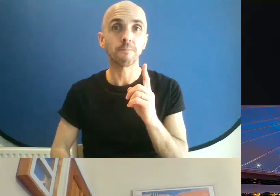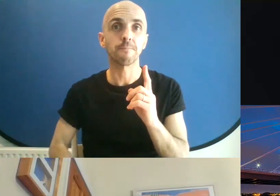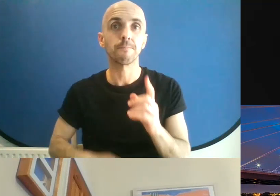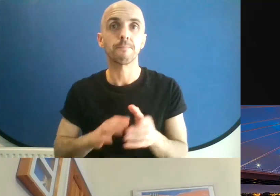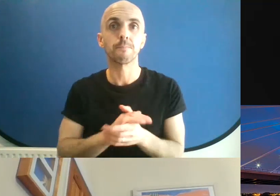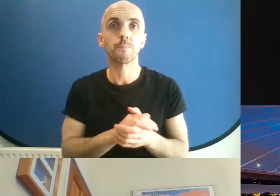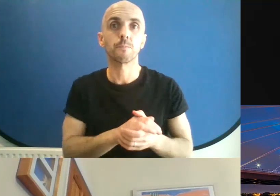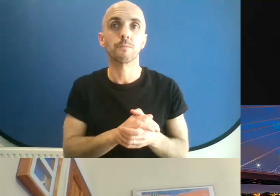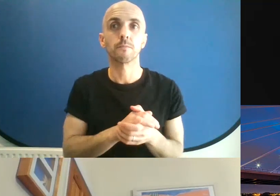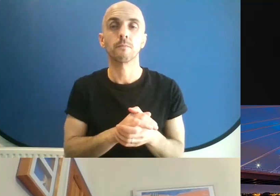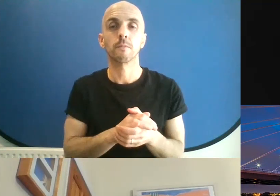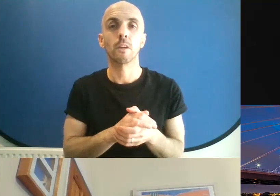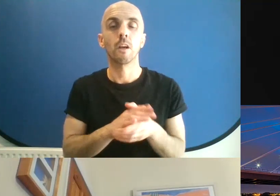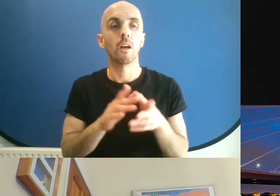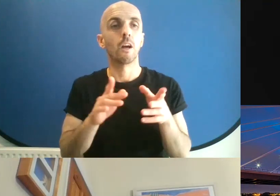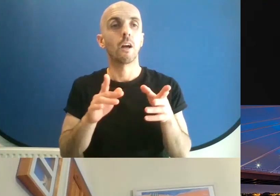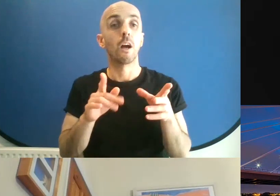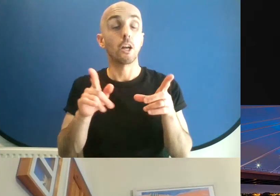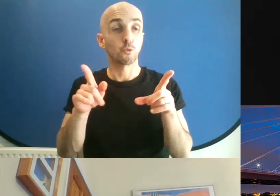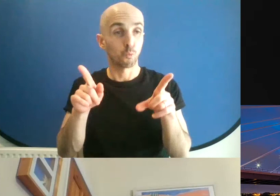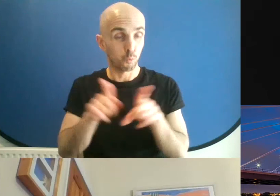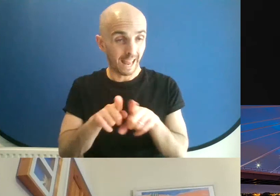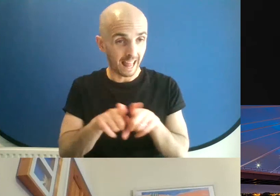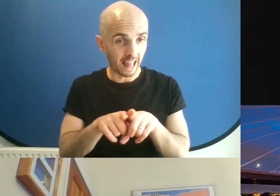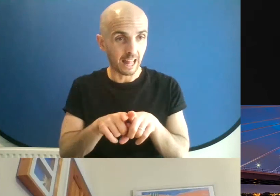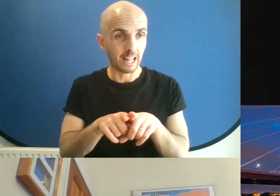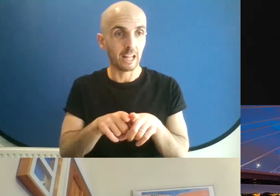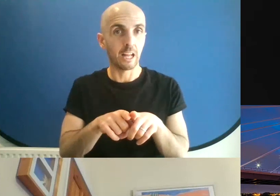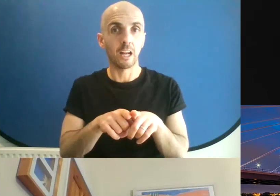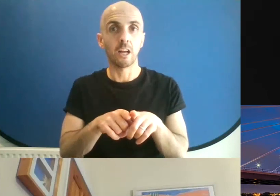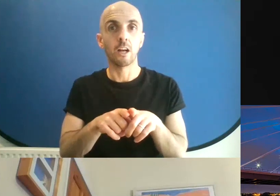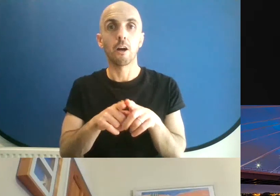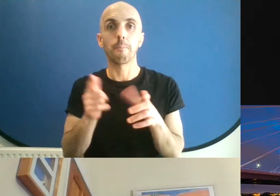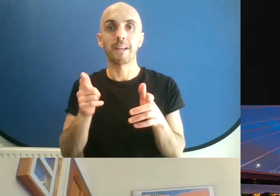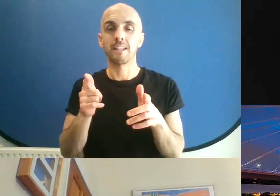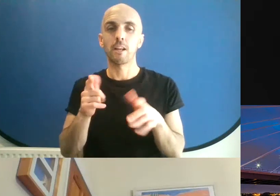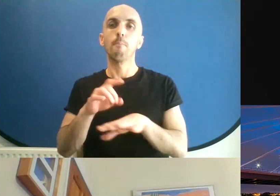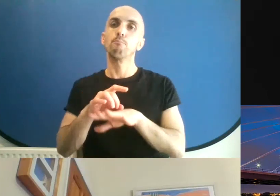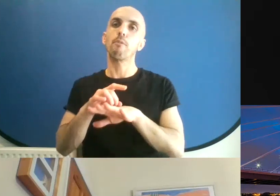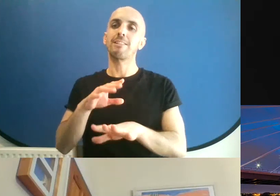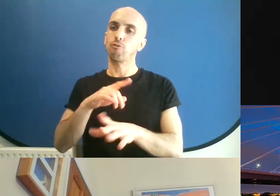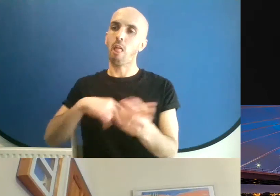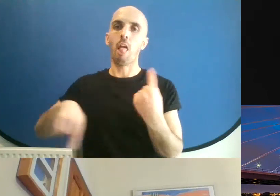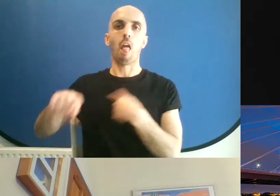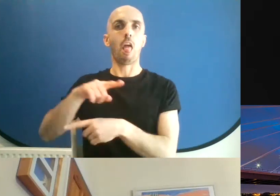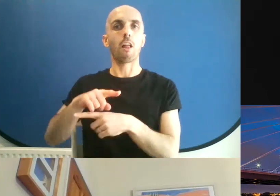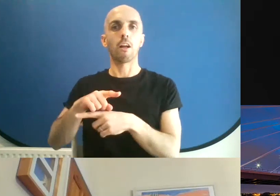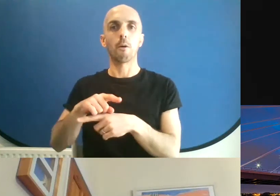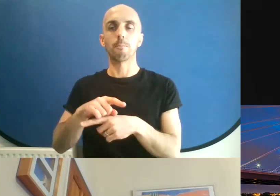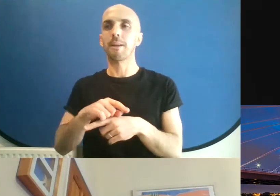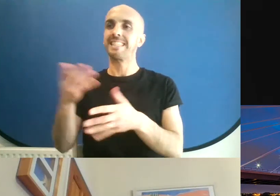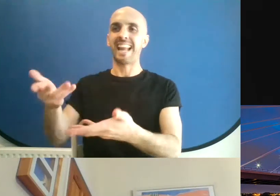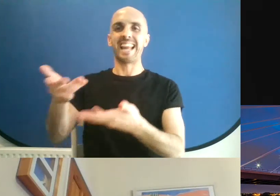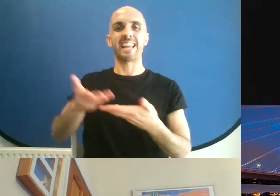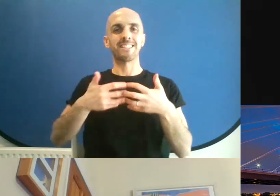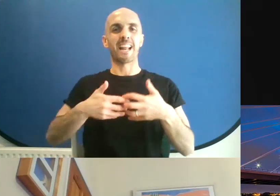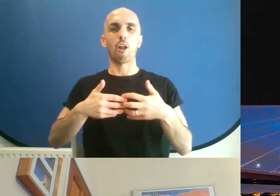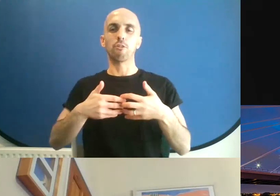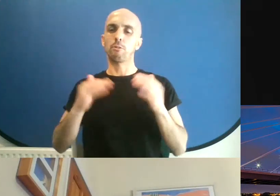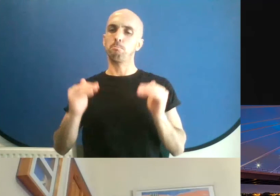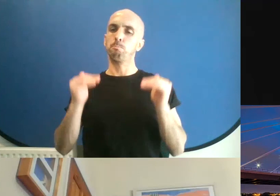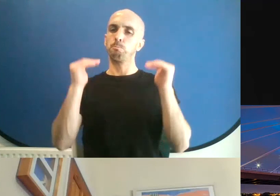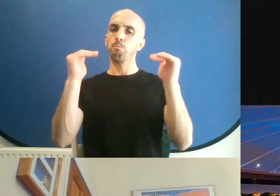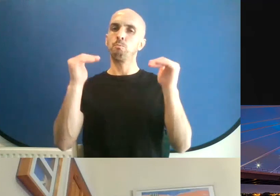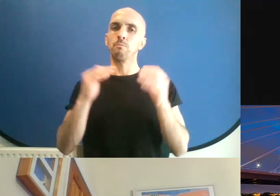I guess not everybody having the right technology. So we as professionals may have been provided with the technology to work with people, and then we're trying